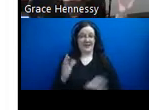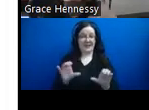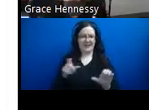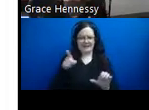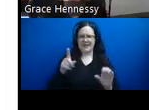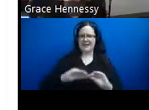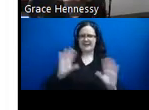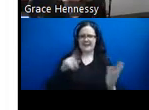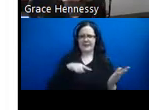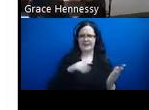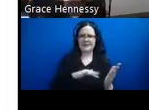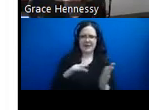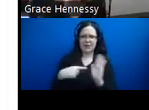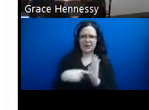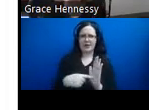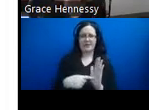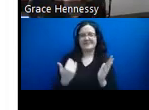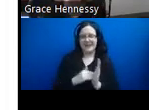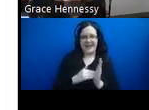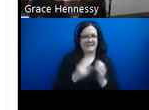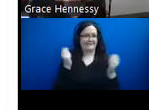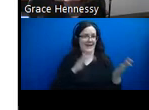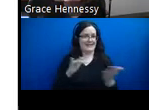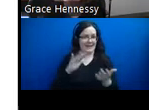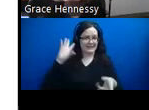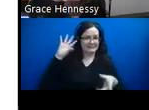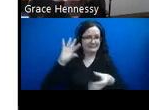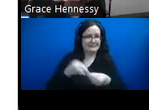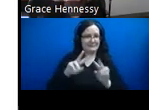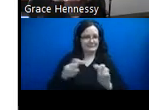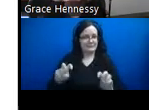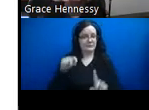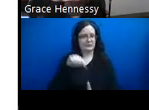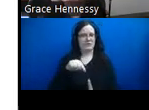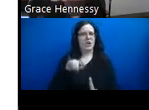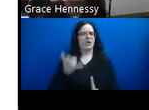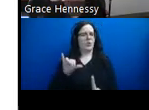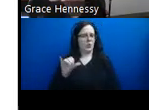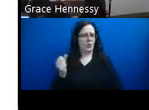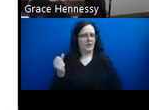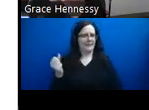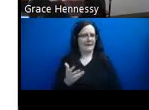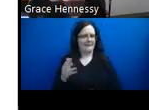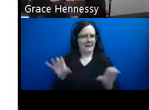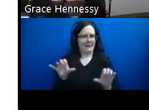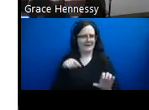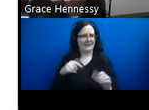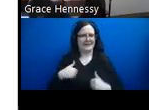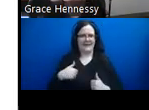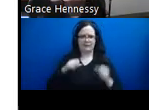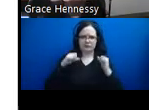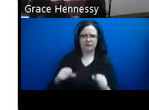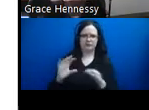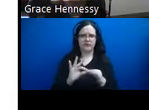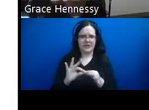and this is again a lot of studies that they looked at, that gambling activity certainly has a strong relationship with problem